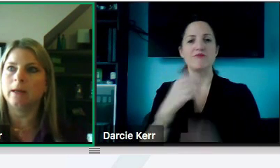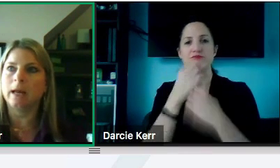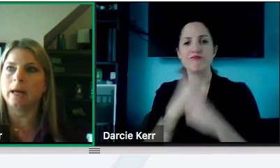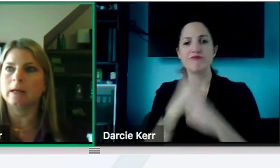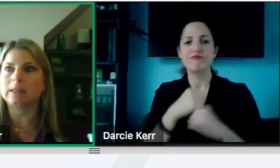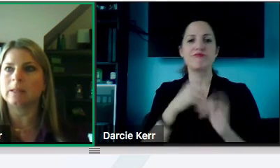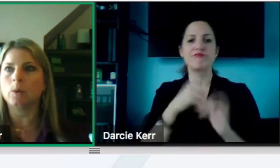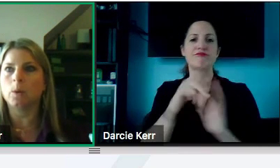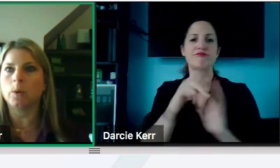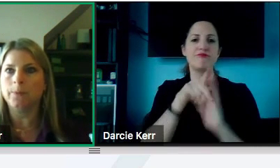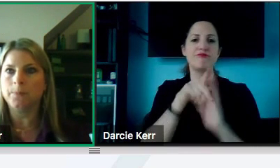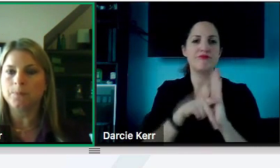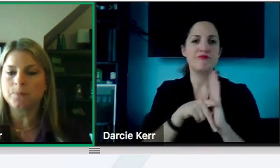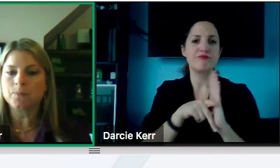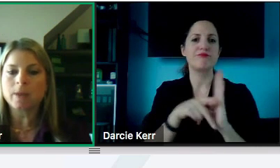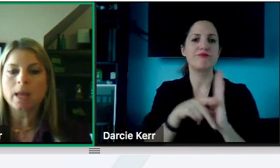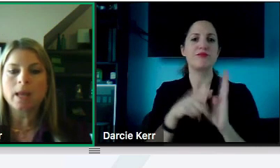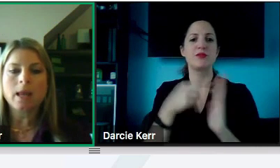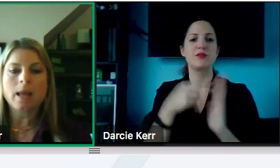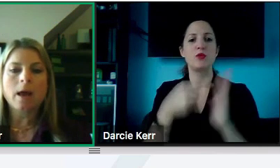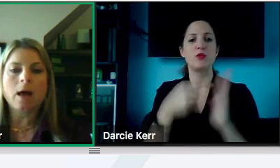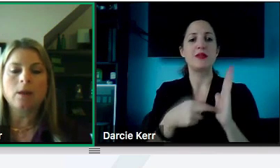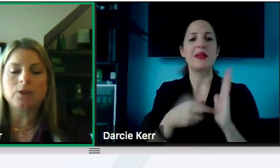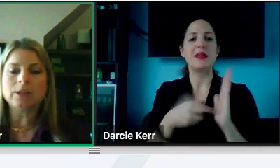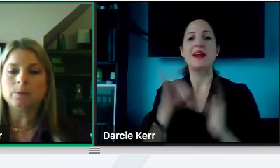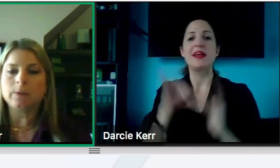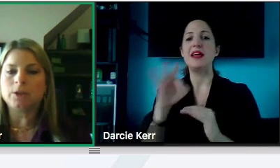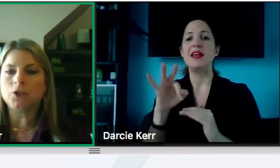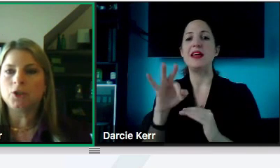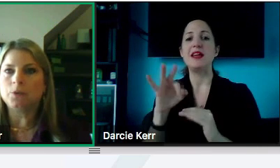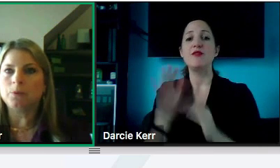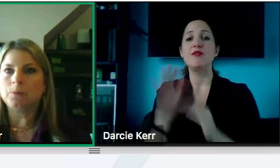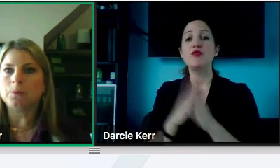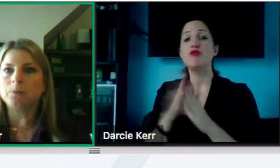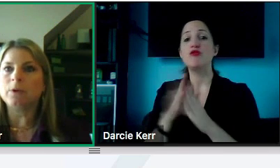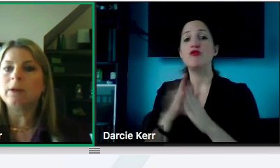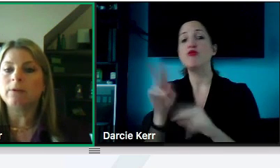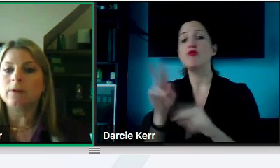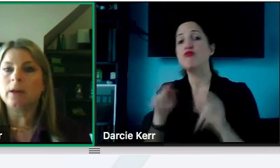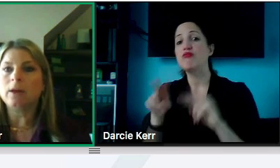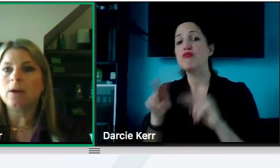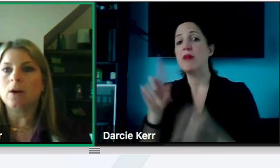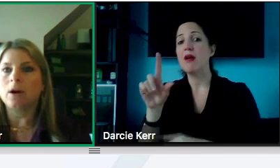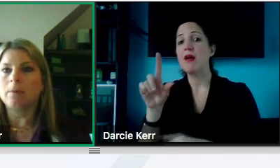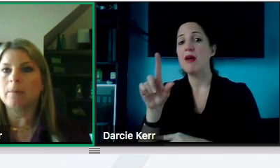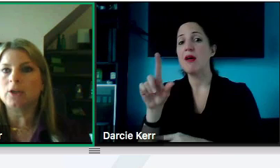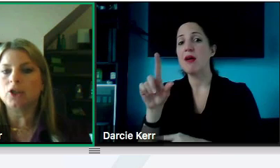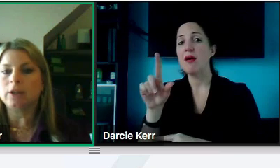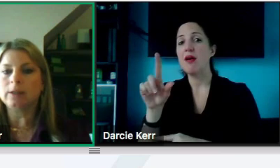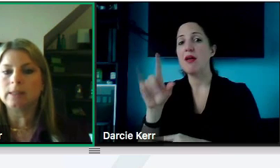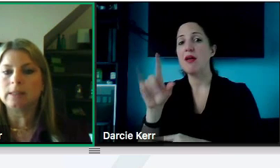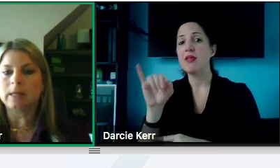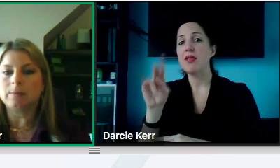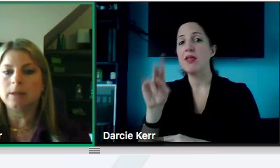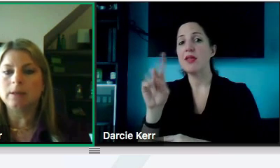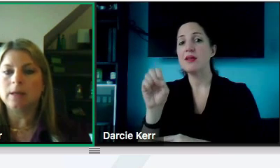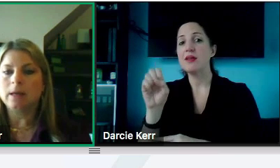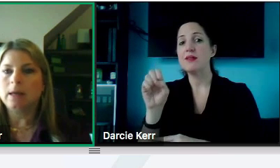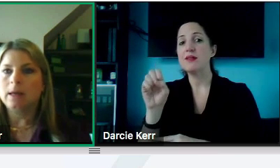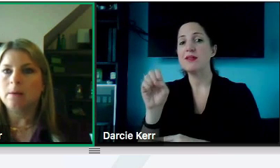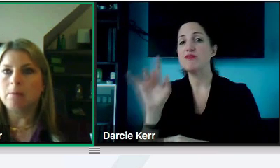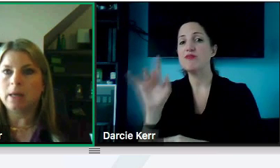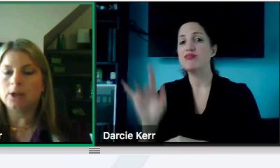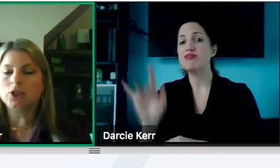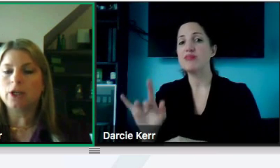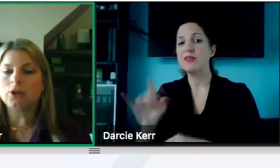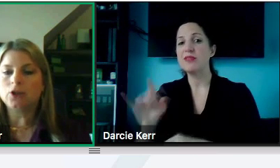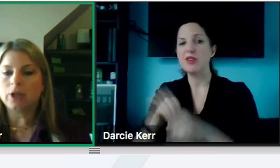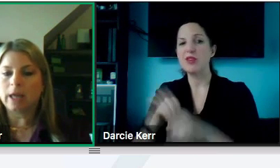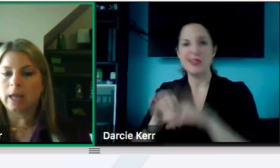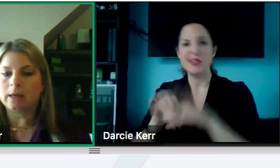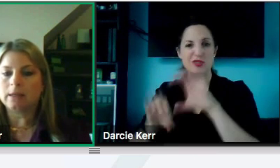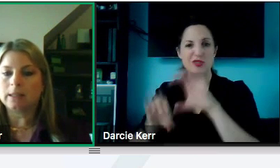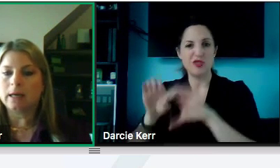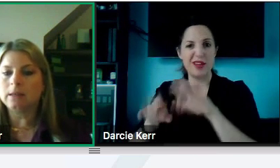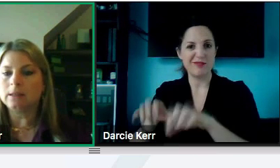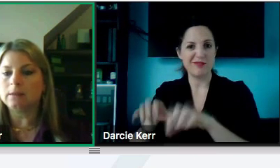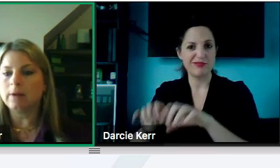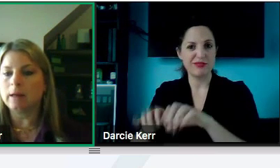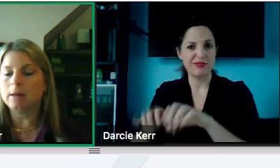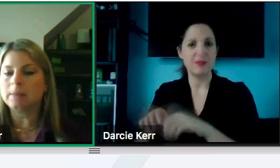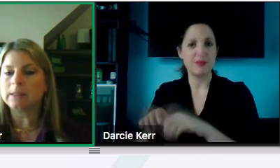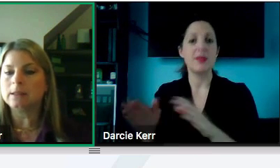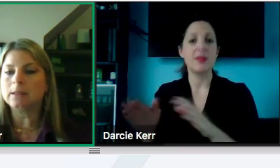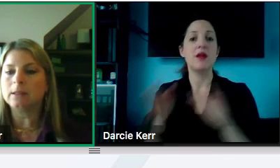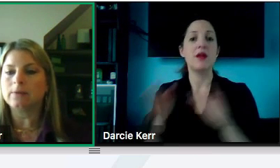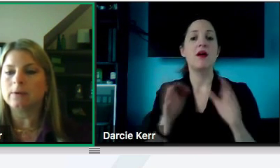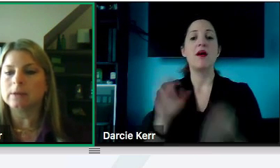surf a bit and explore. I'll just read you briefly our mission statement. Make a Change